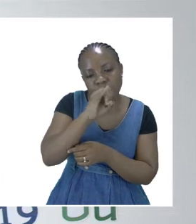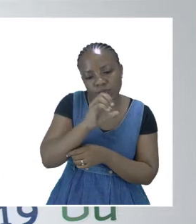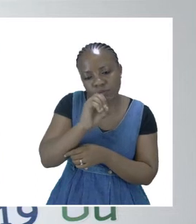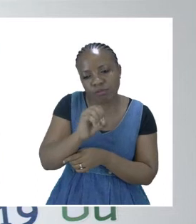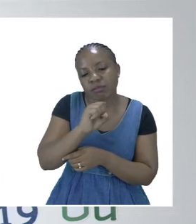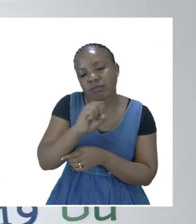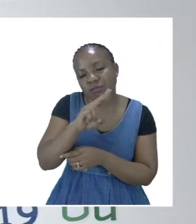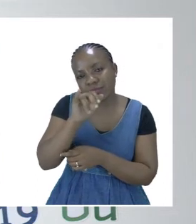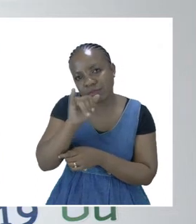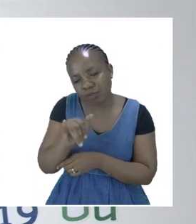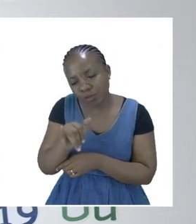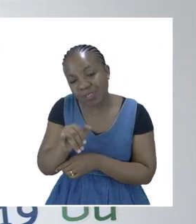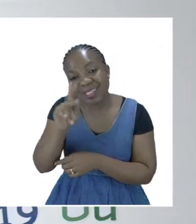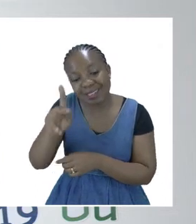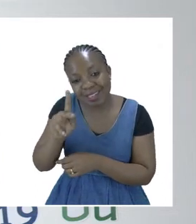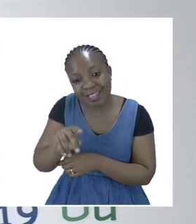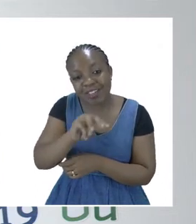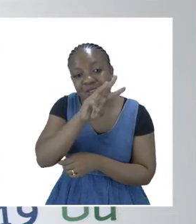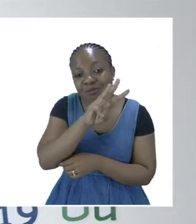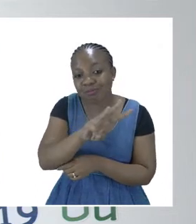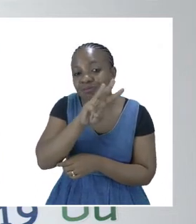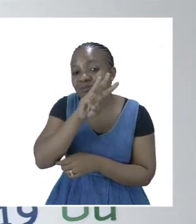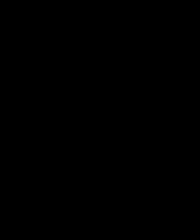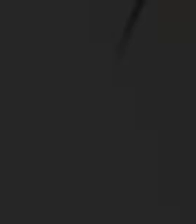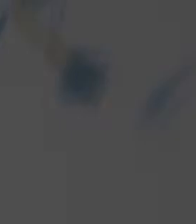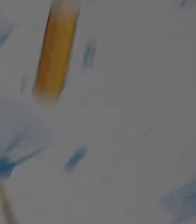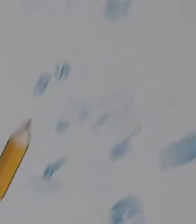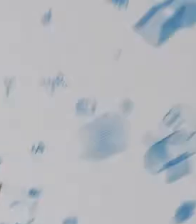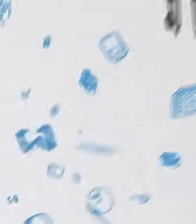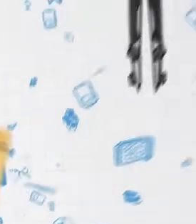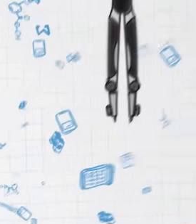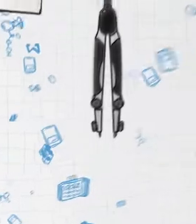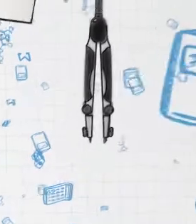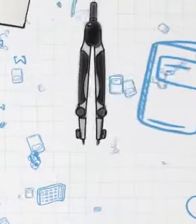our website, Zoshi Online.